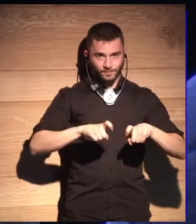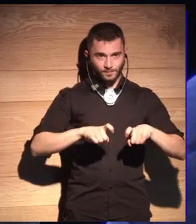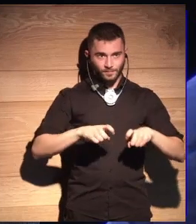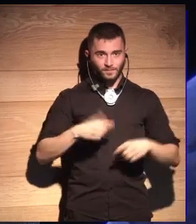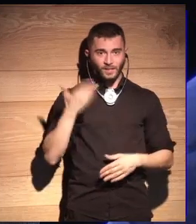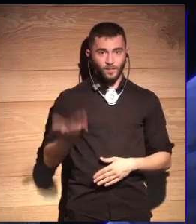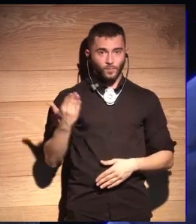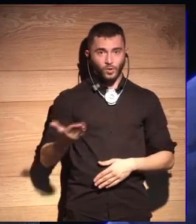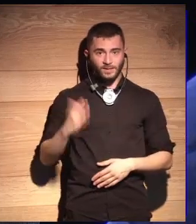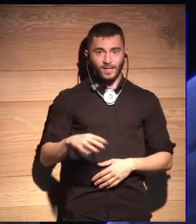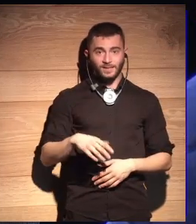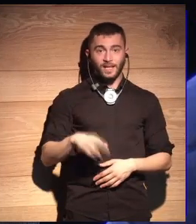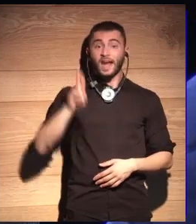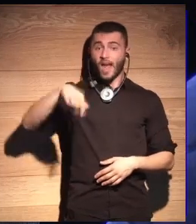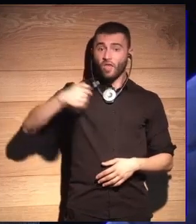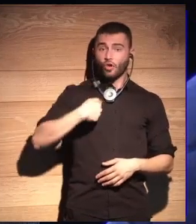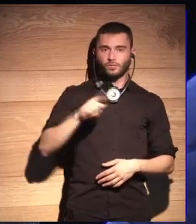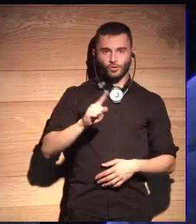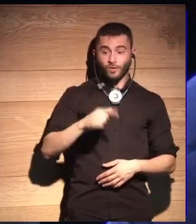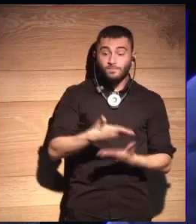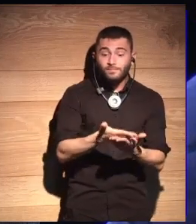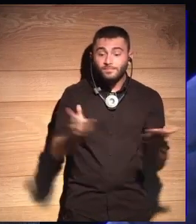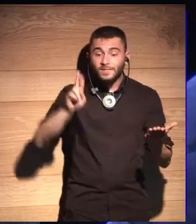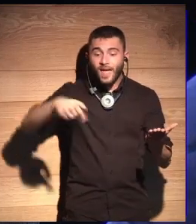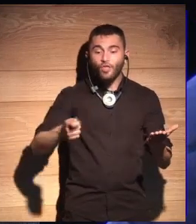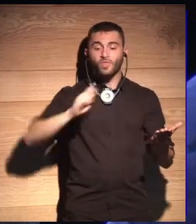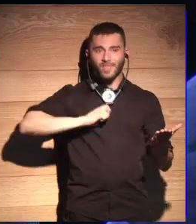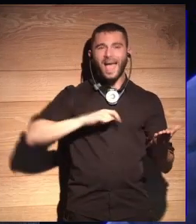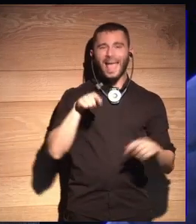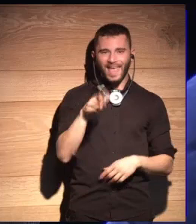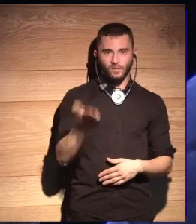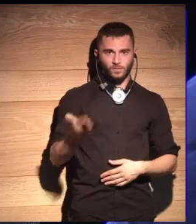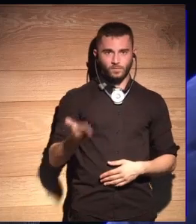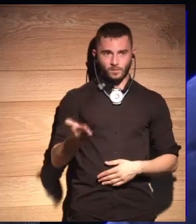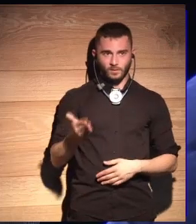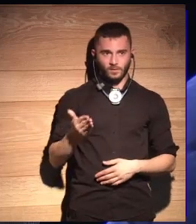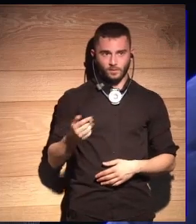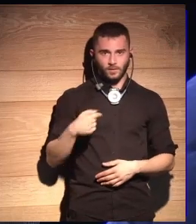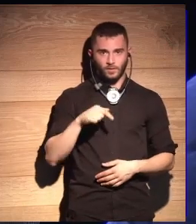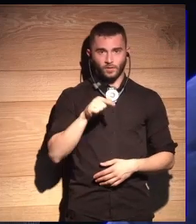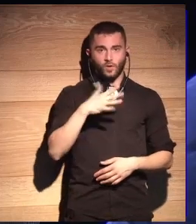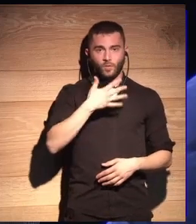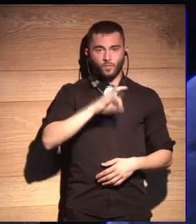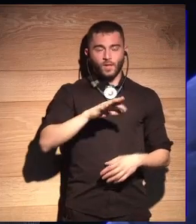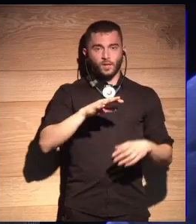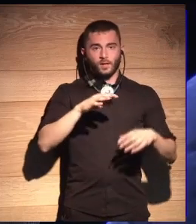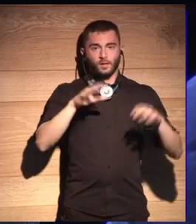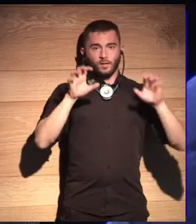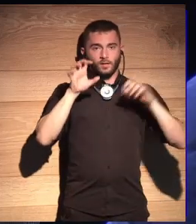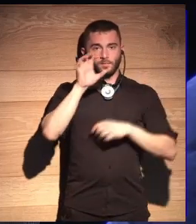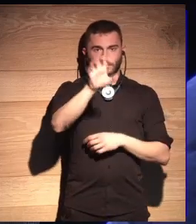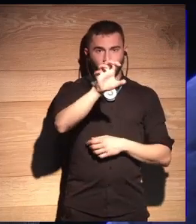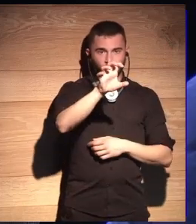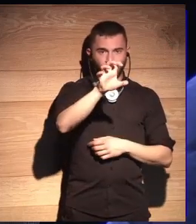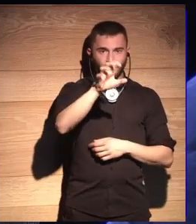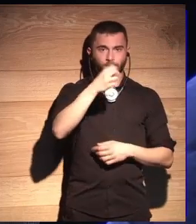go back to the initial sentence. It is not important to be right, but to be